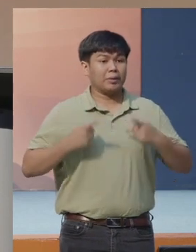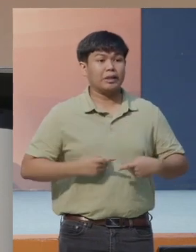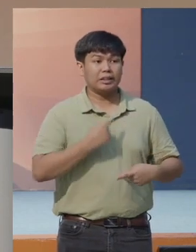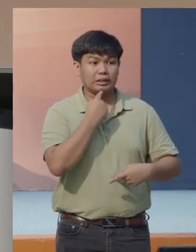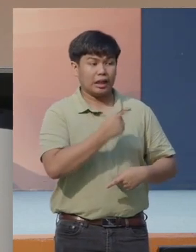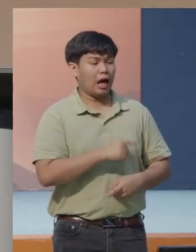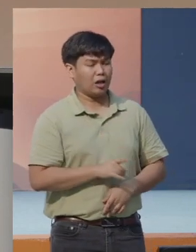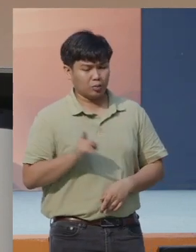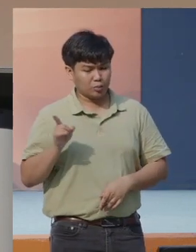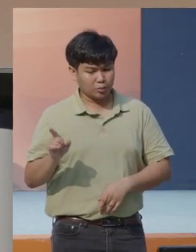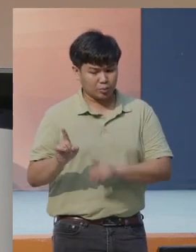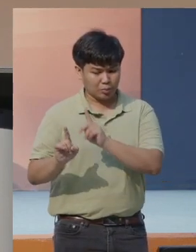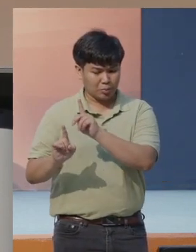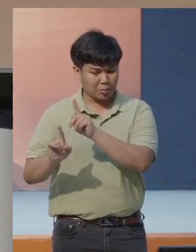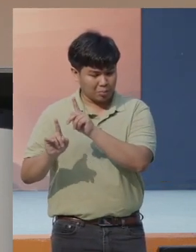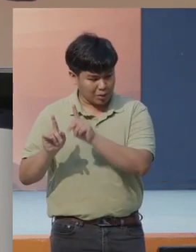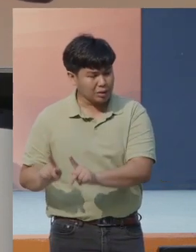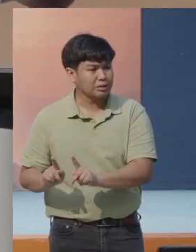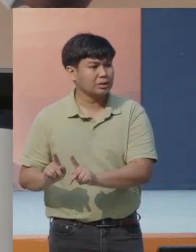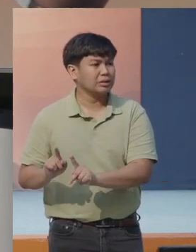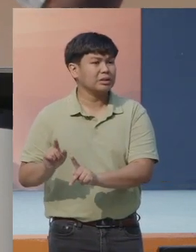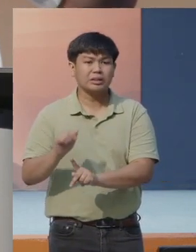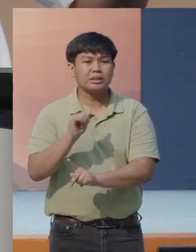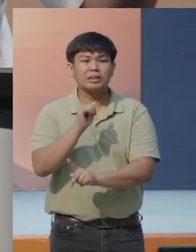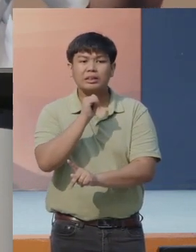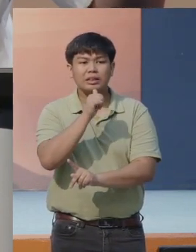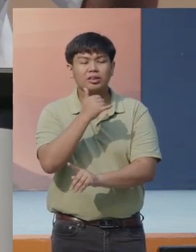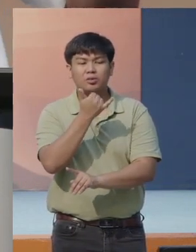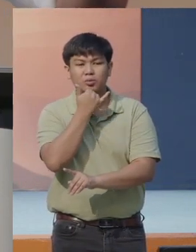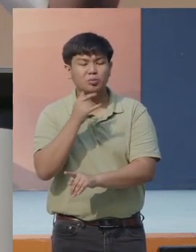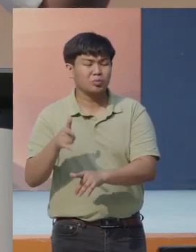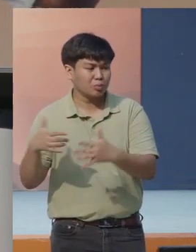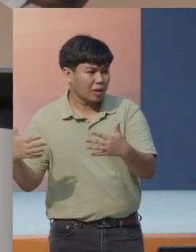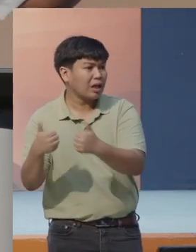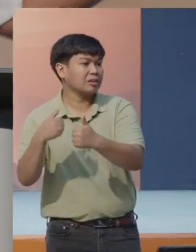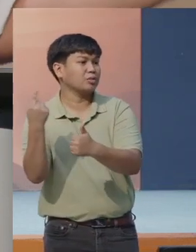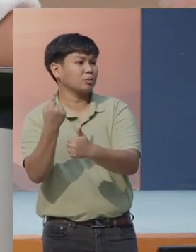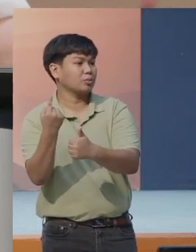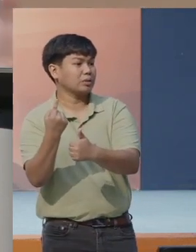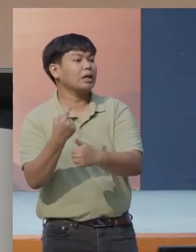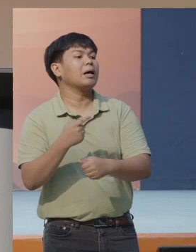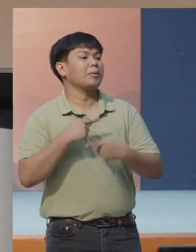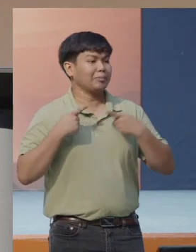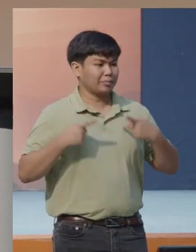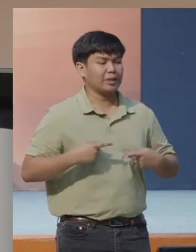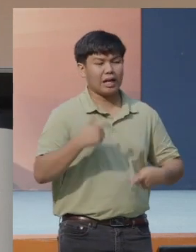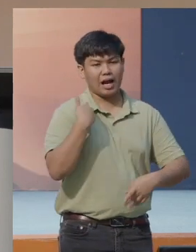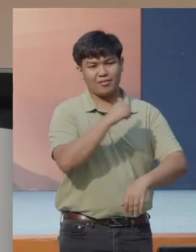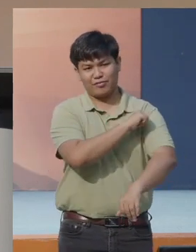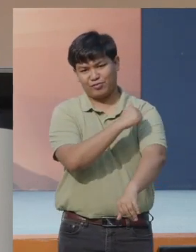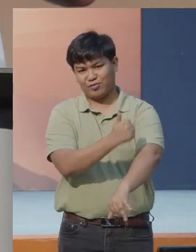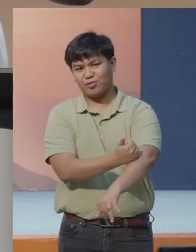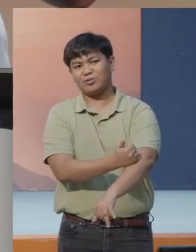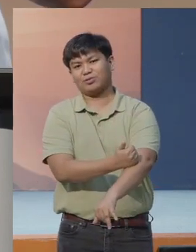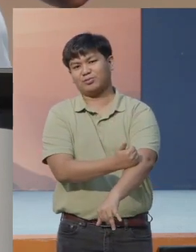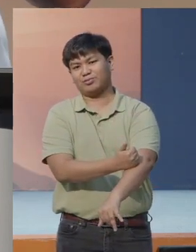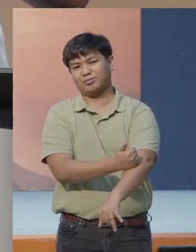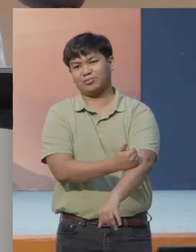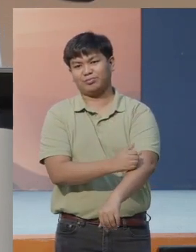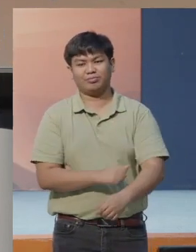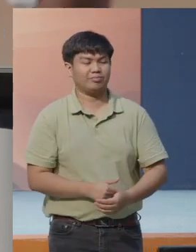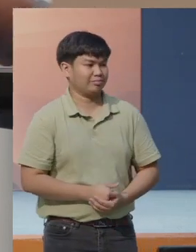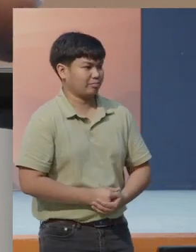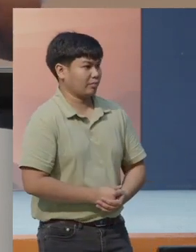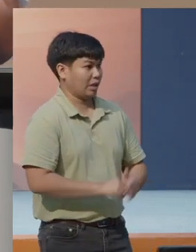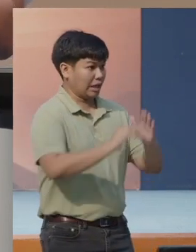Knowledge Commentary na according to Jewish tradition, the roads leading to these cities were kept in excellent